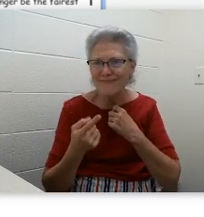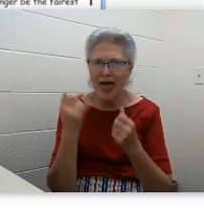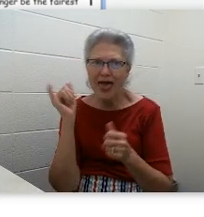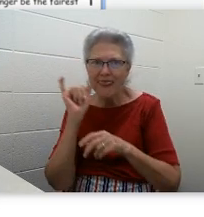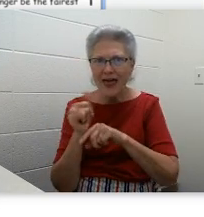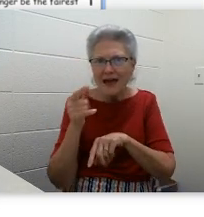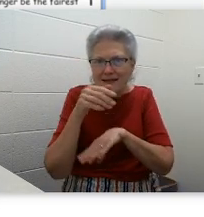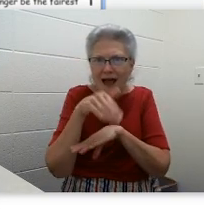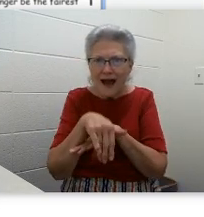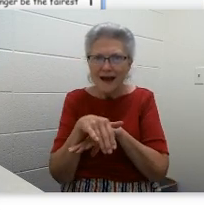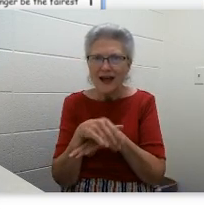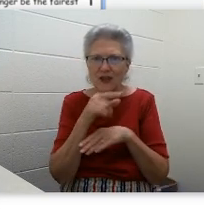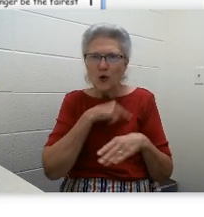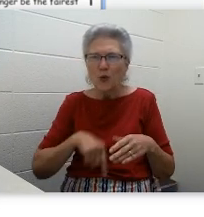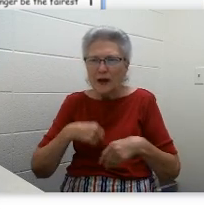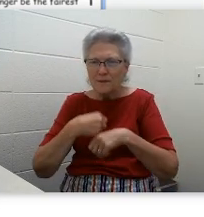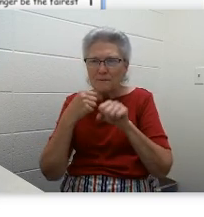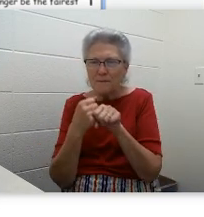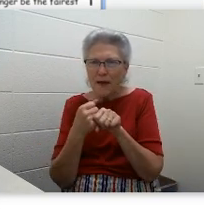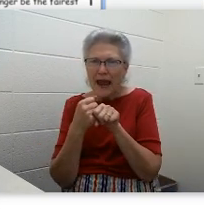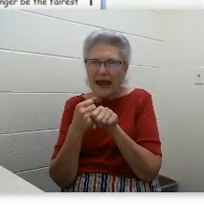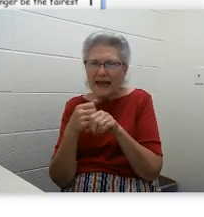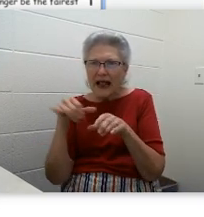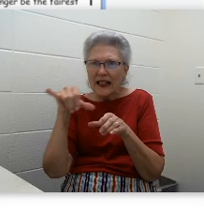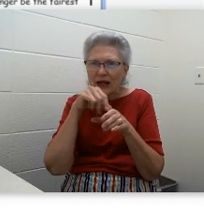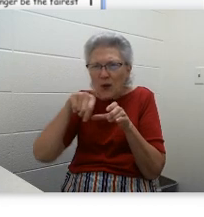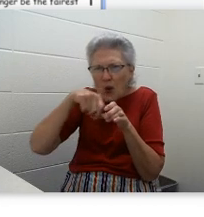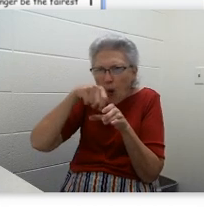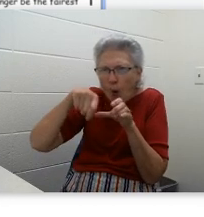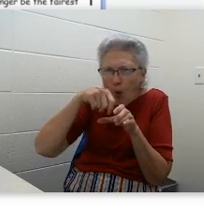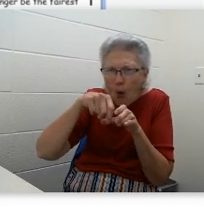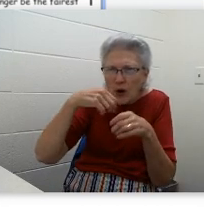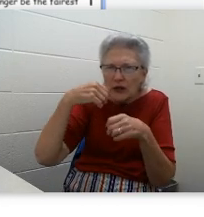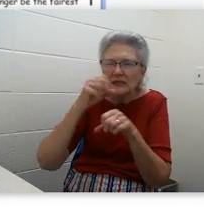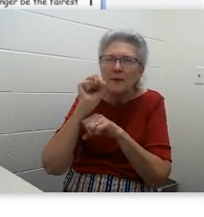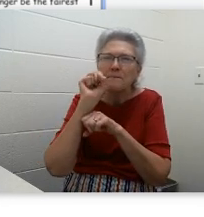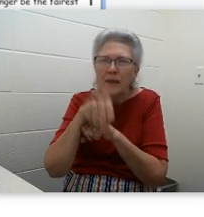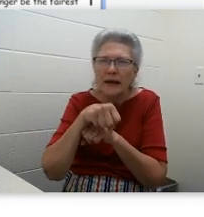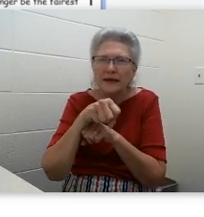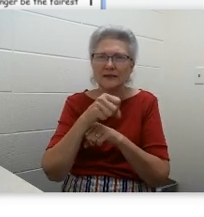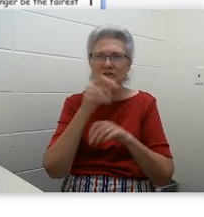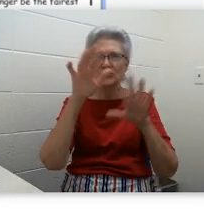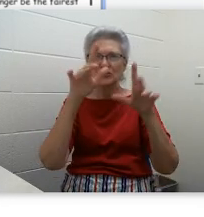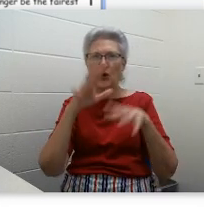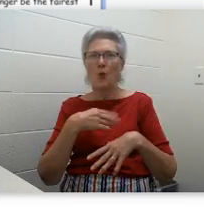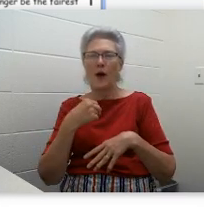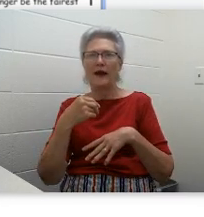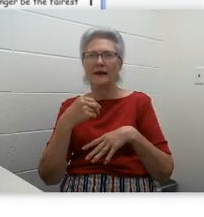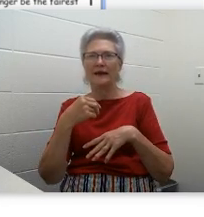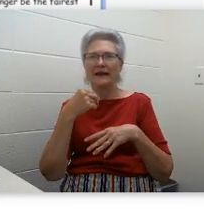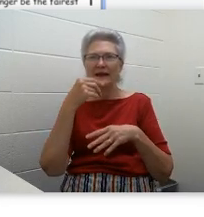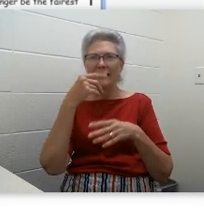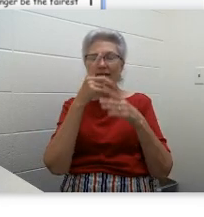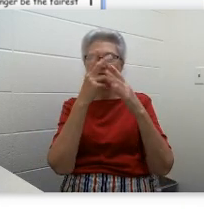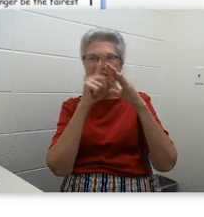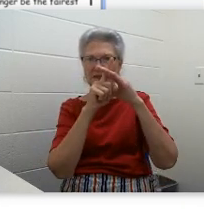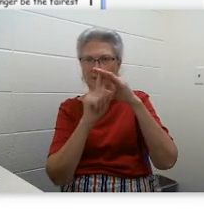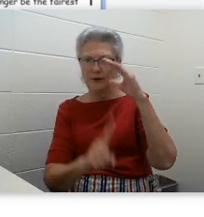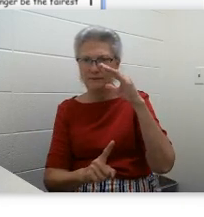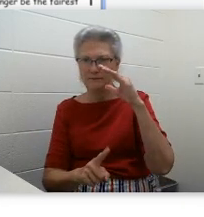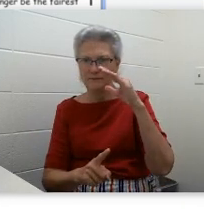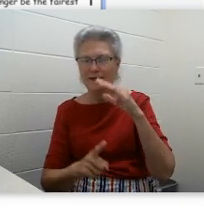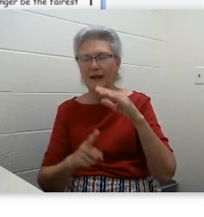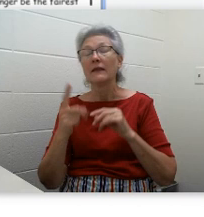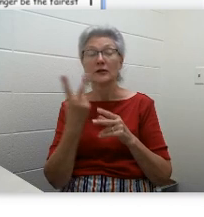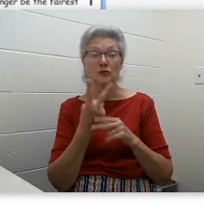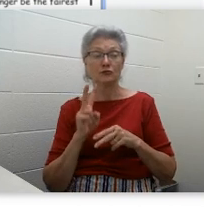potion to make her invisible. The next day, the queen and Snow White took a walk outside. After becoming tired, they both sat and looked